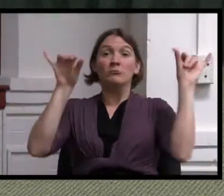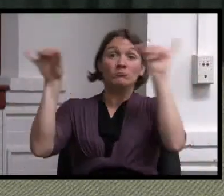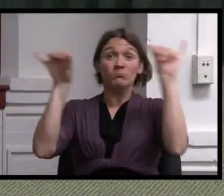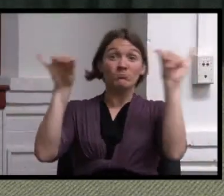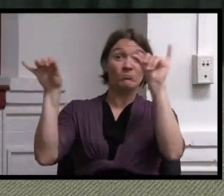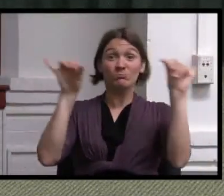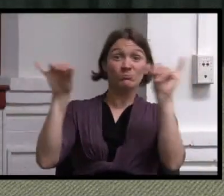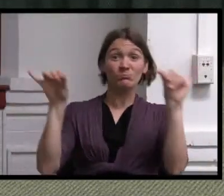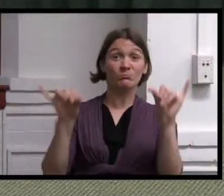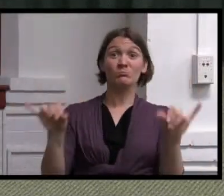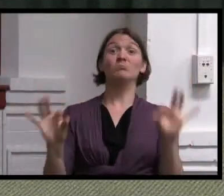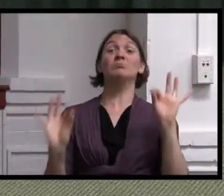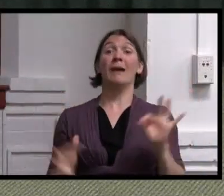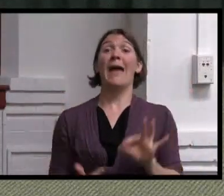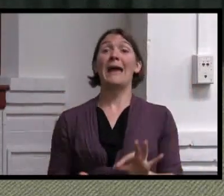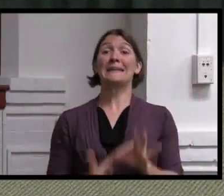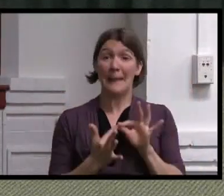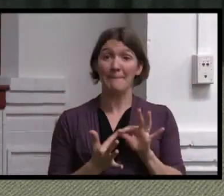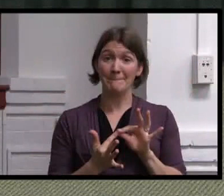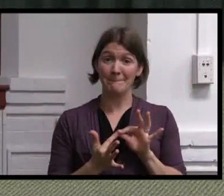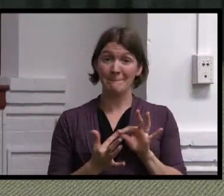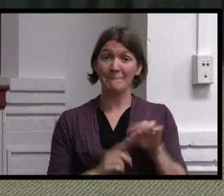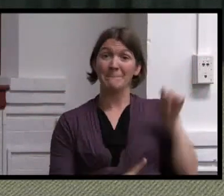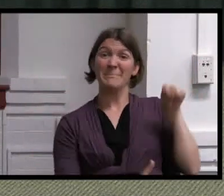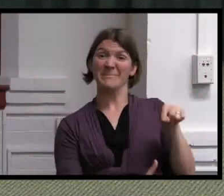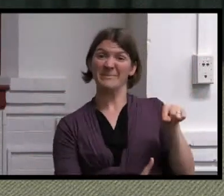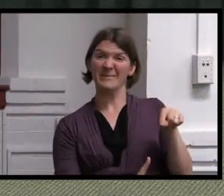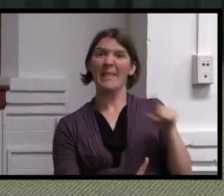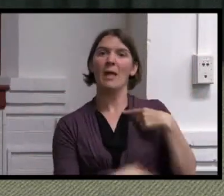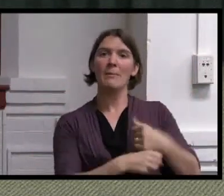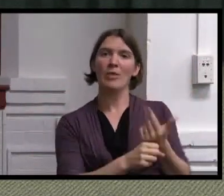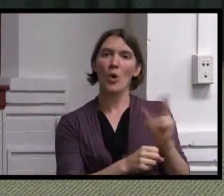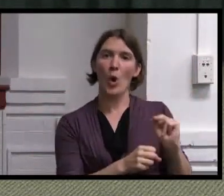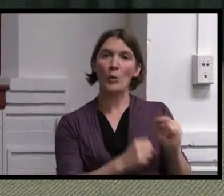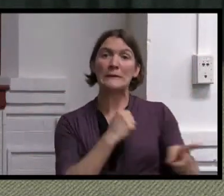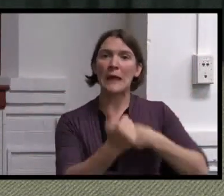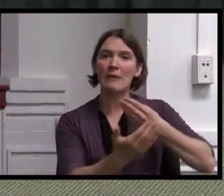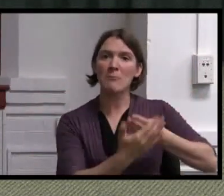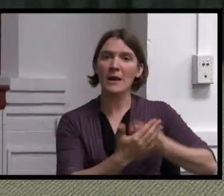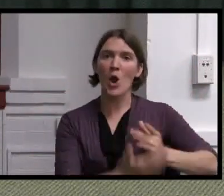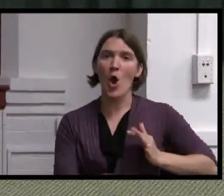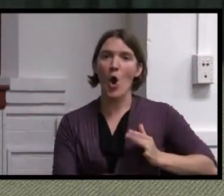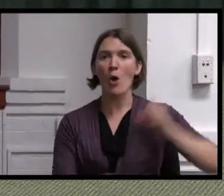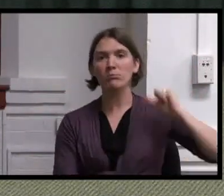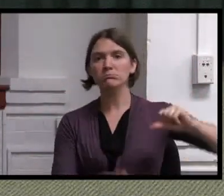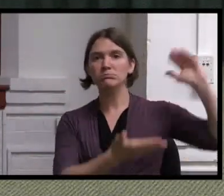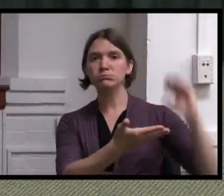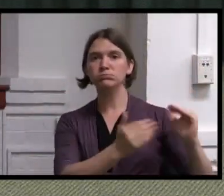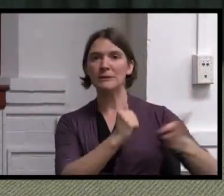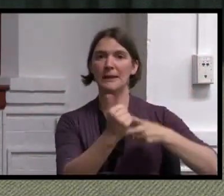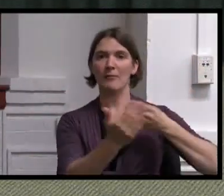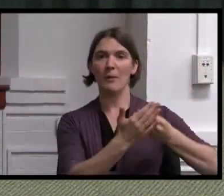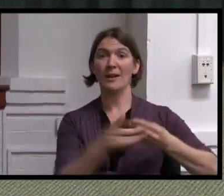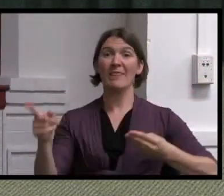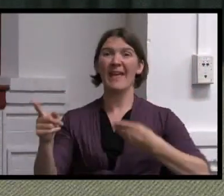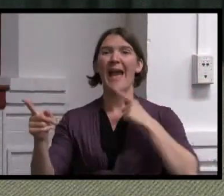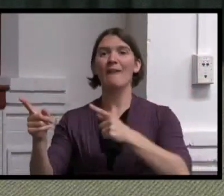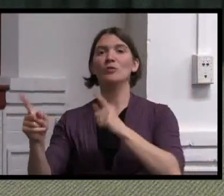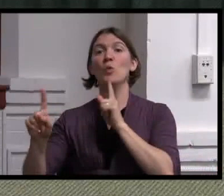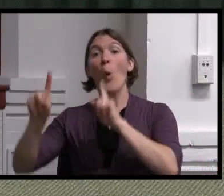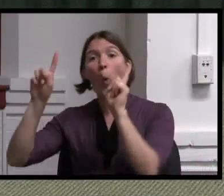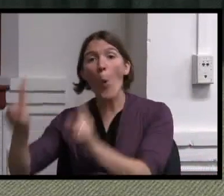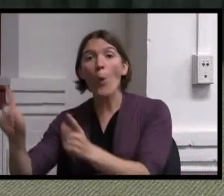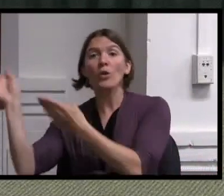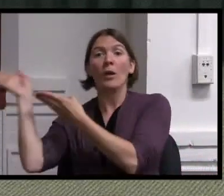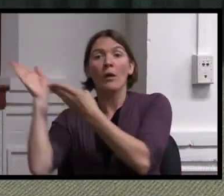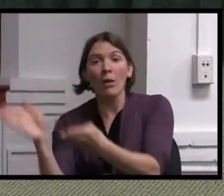entire difference between these bids can be accounted for in the purchase lower right price of the yep material.